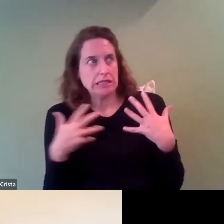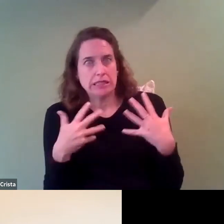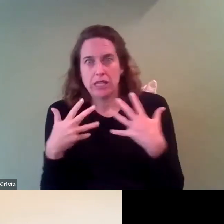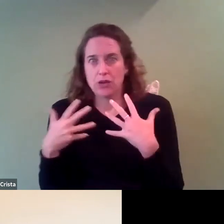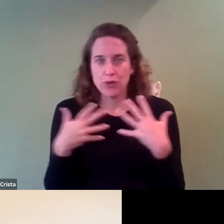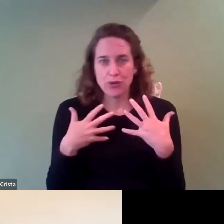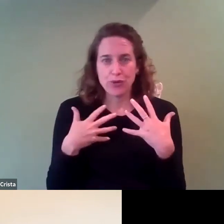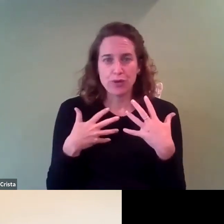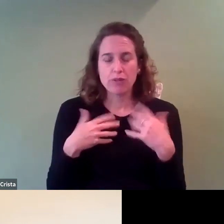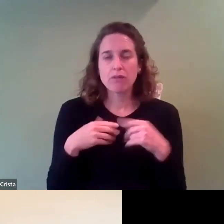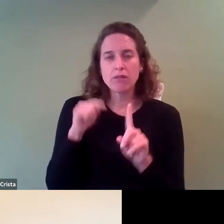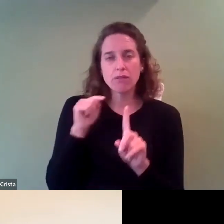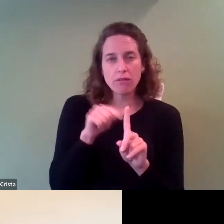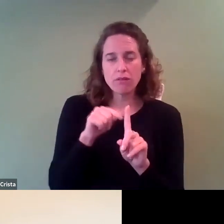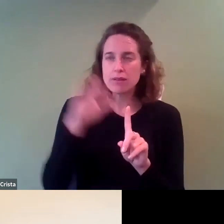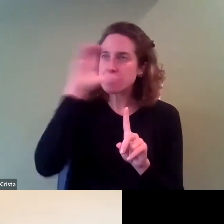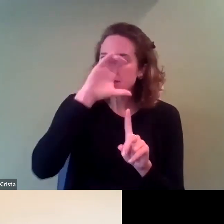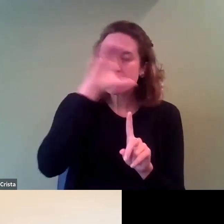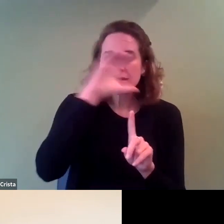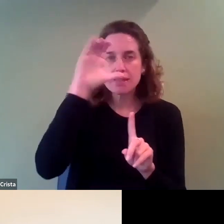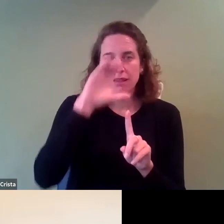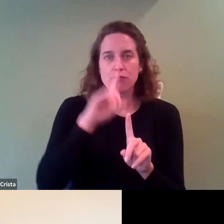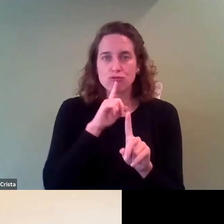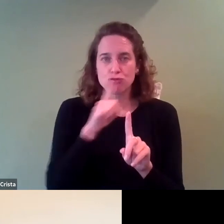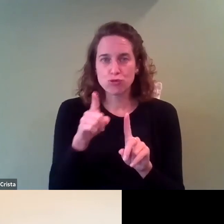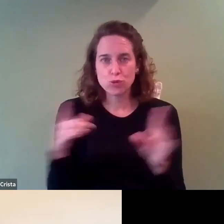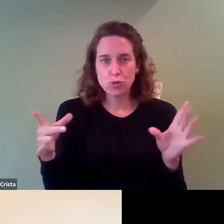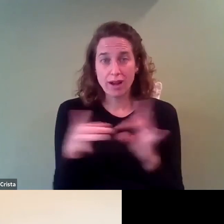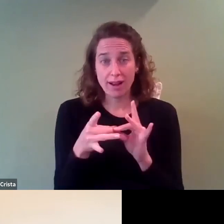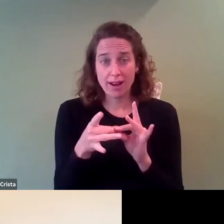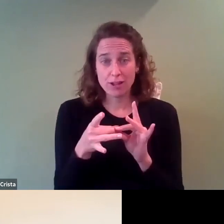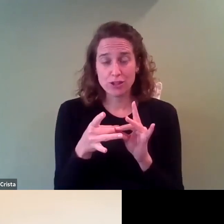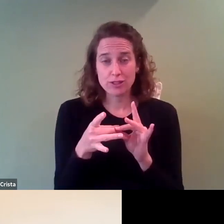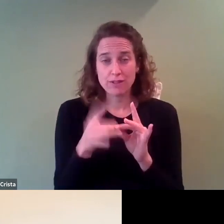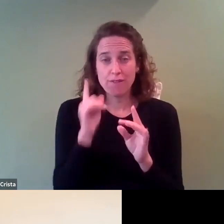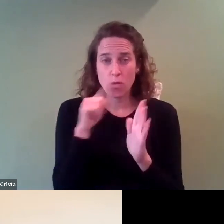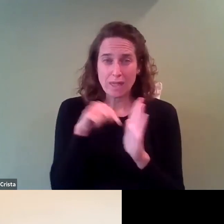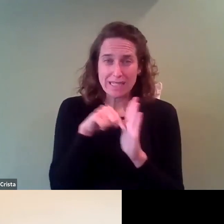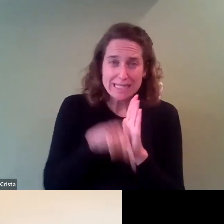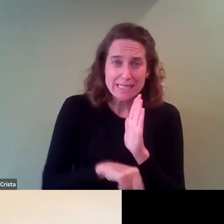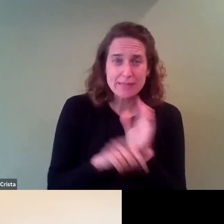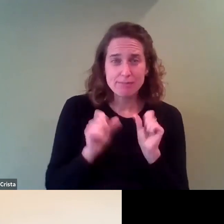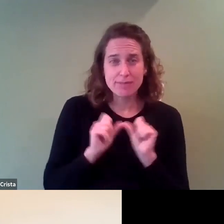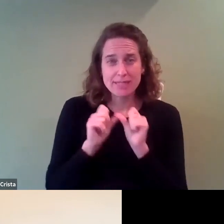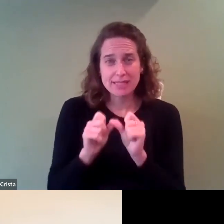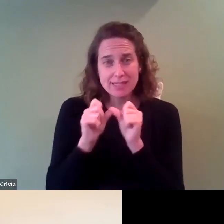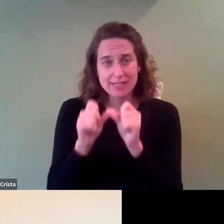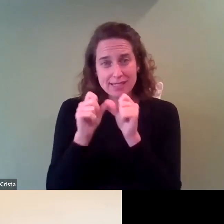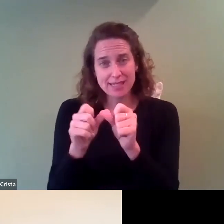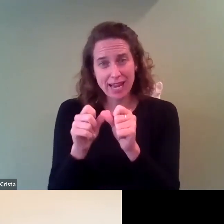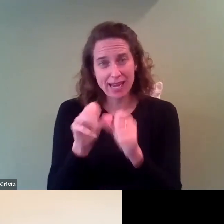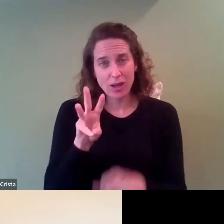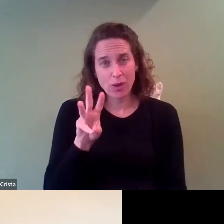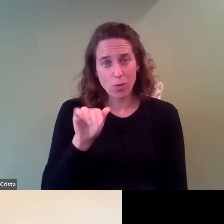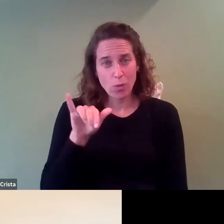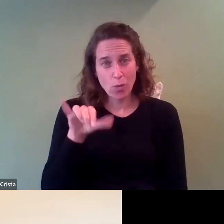seeking out true connection in the deep and sustaining ways that we are connected with each other, and